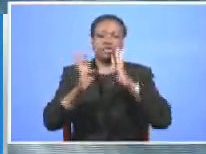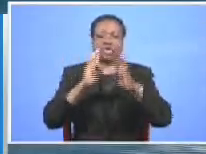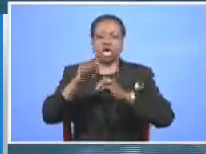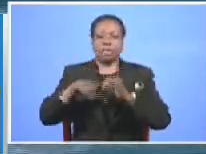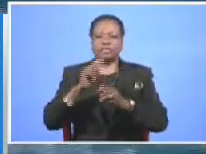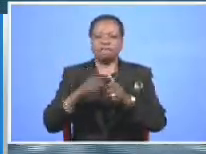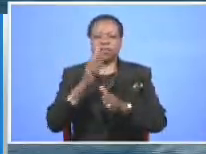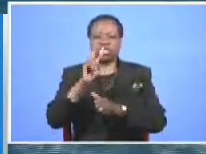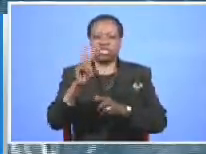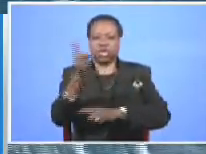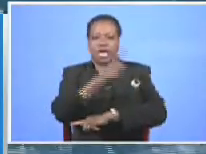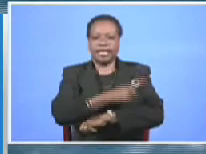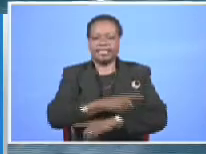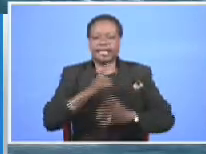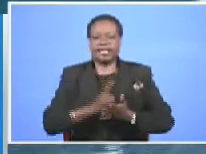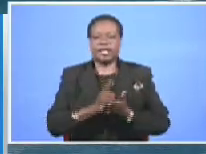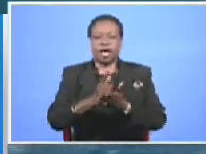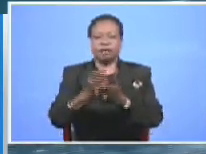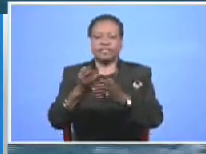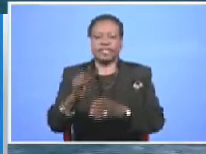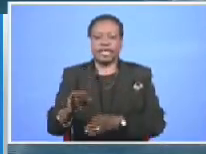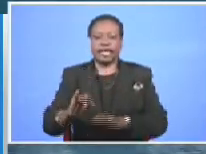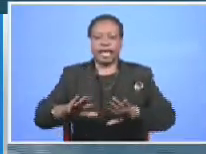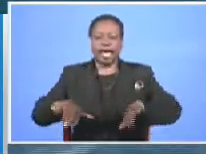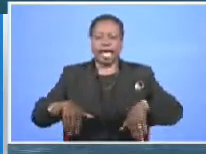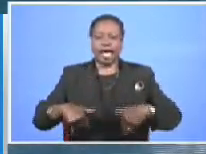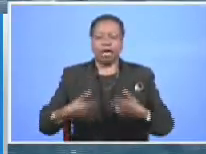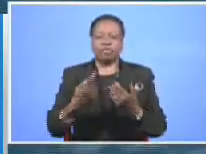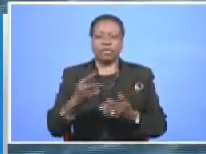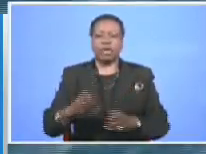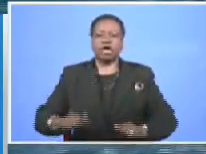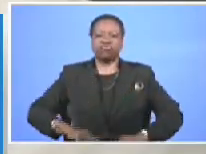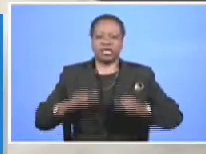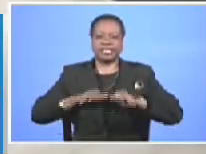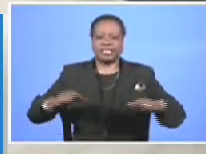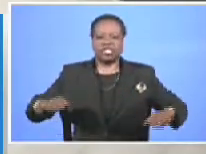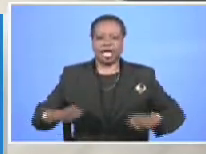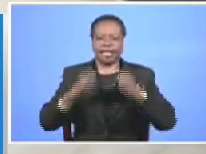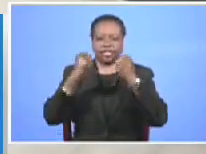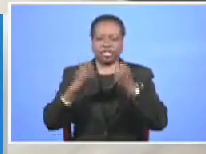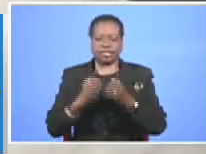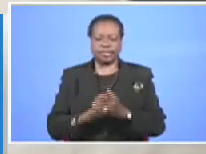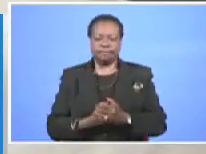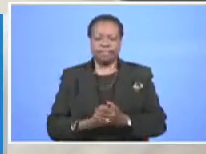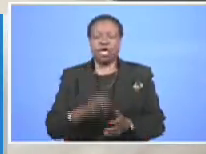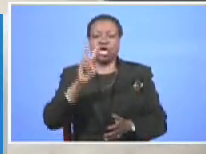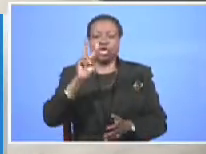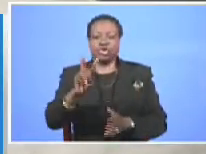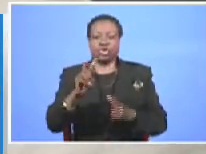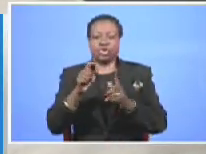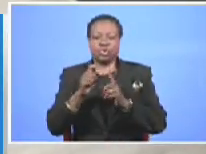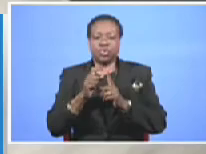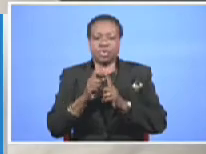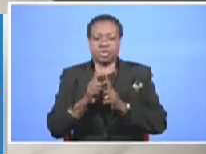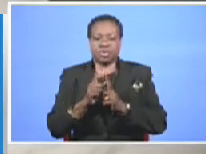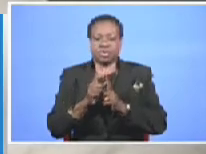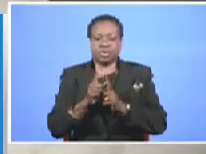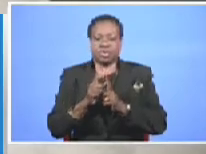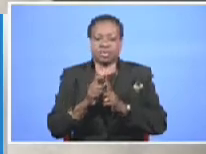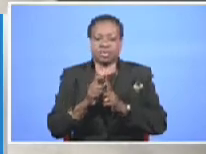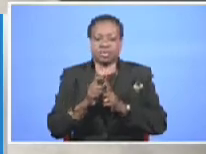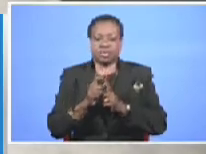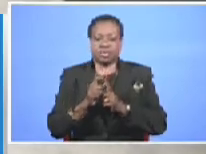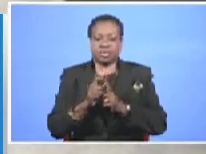2 days of sailing and how the committee seeks to address initial challenges. Well, the two races have gone so far, Mr.